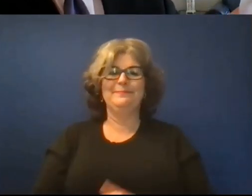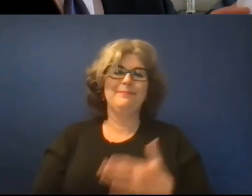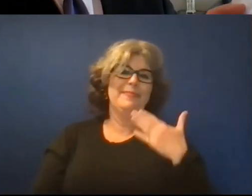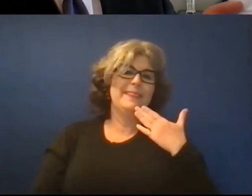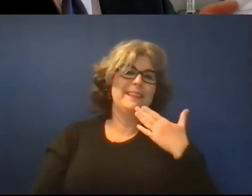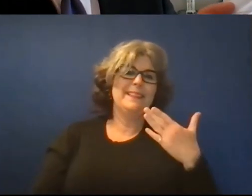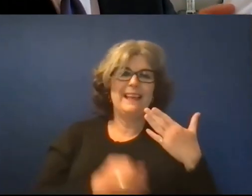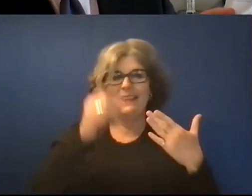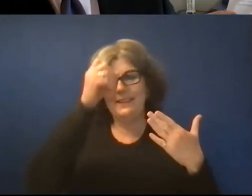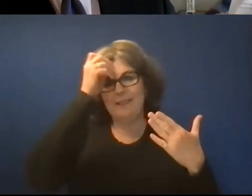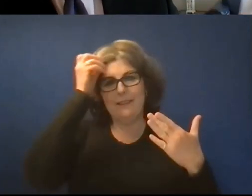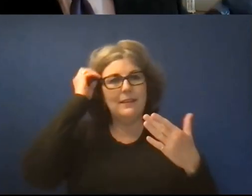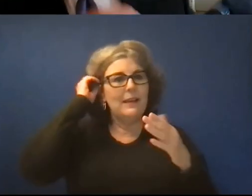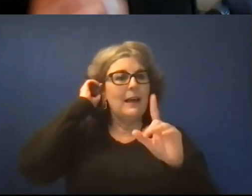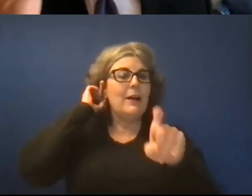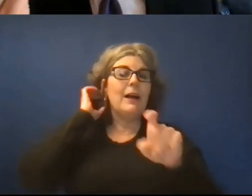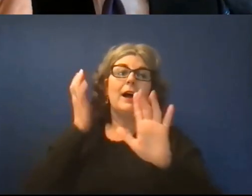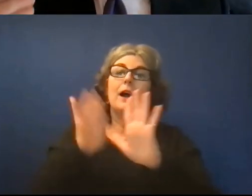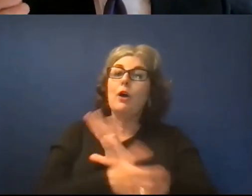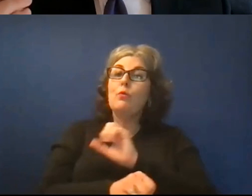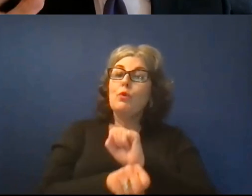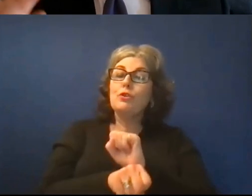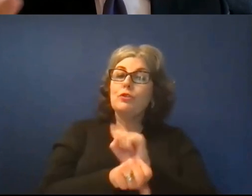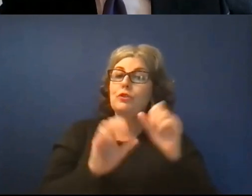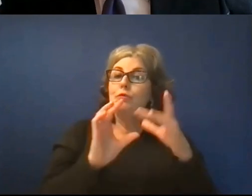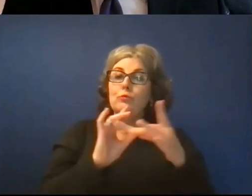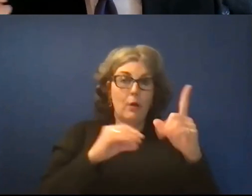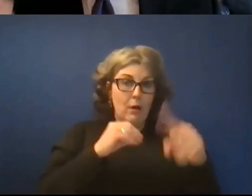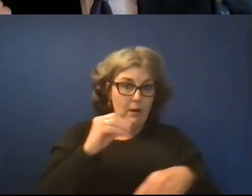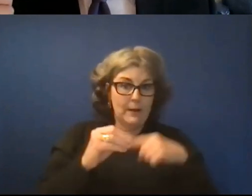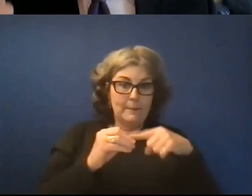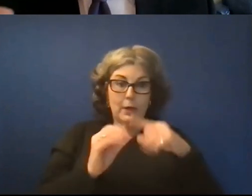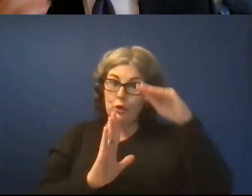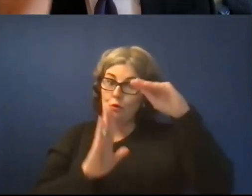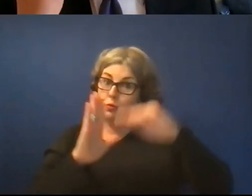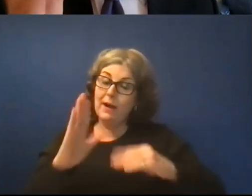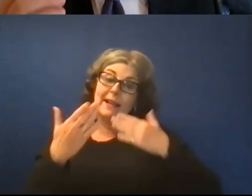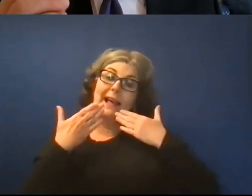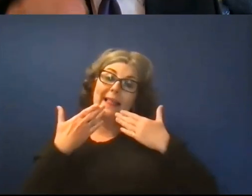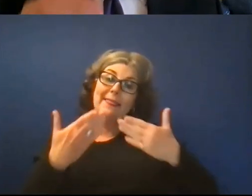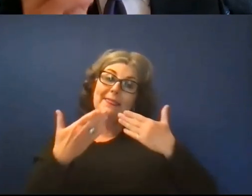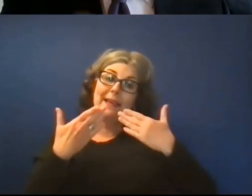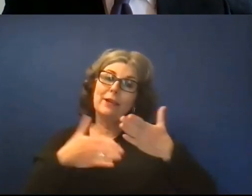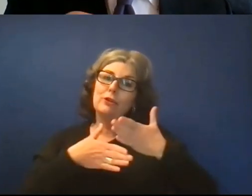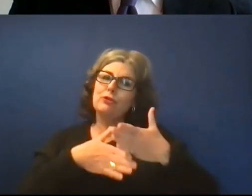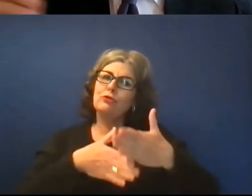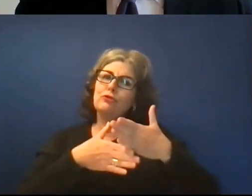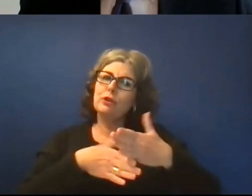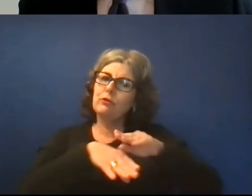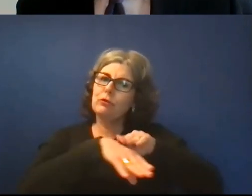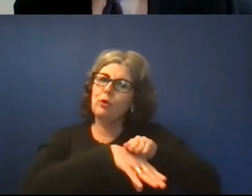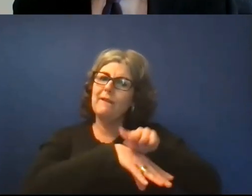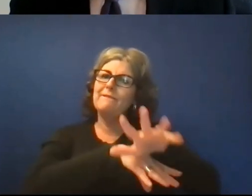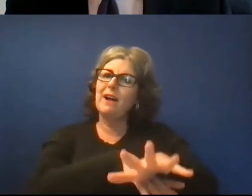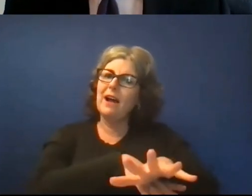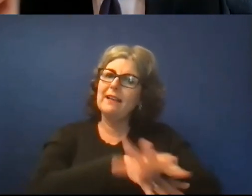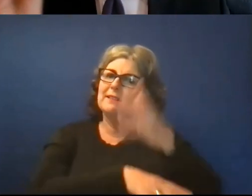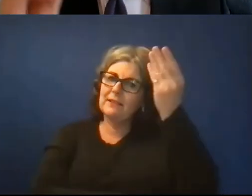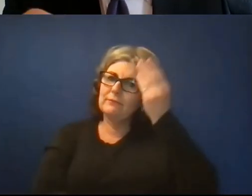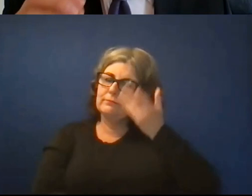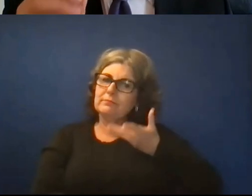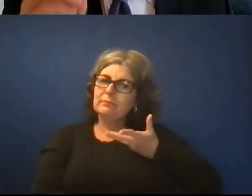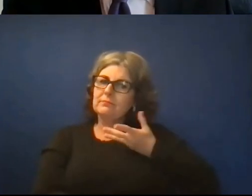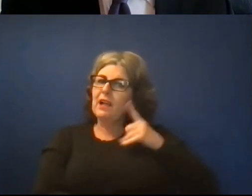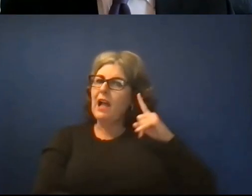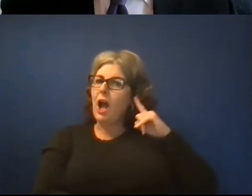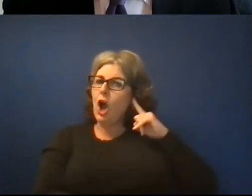this is one of the questions on our worksheet. When you talk about, when you're writing someone a thank you, to share some of the advice that they gave you. And I heard a